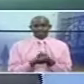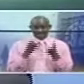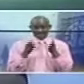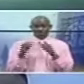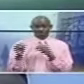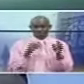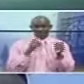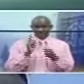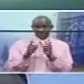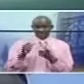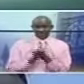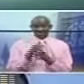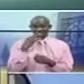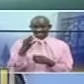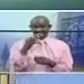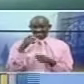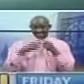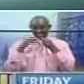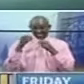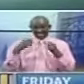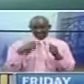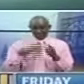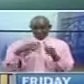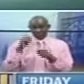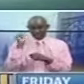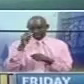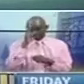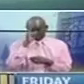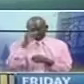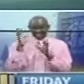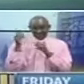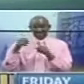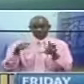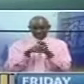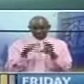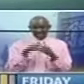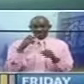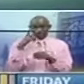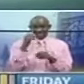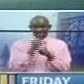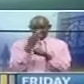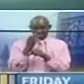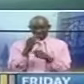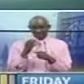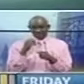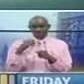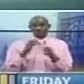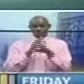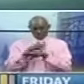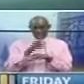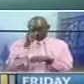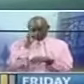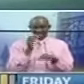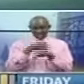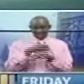Right now, we move to athletics. Over 360 athletes from the Kenya Police Service are expected to take part in the 2013 Police Cross Country